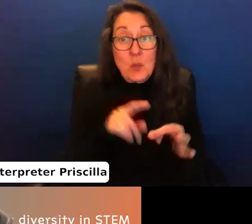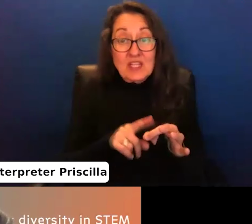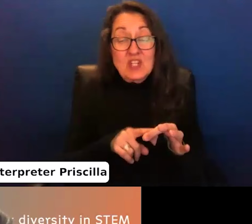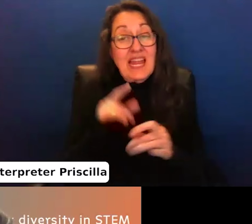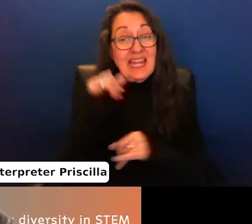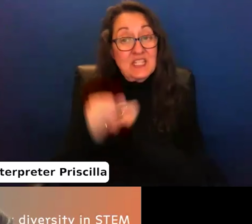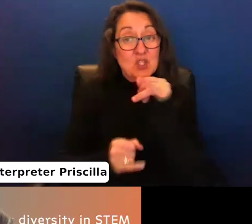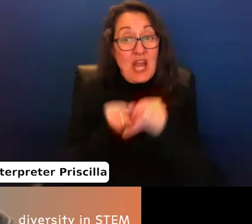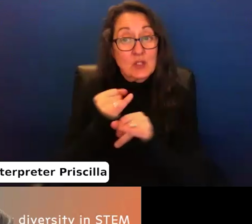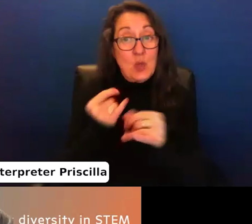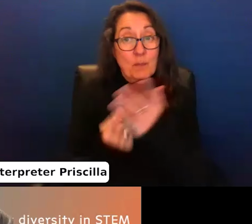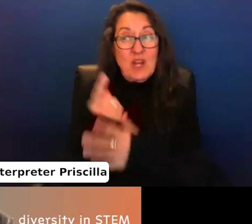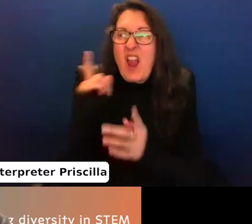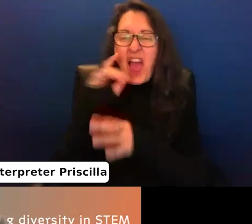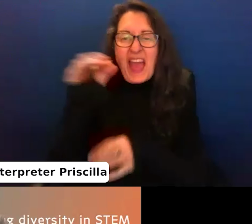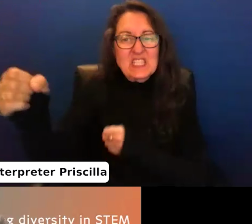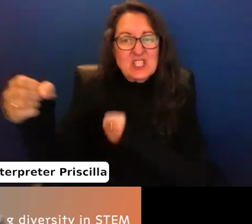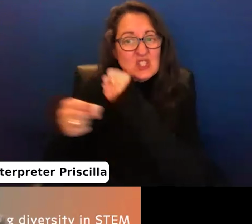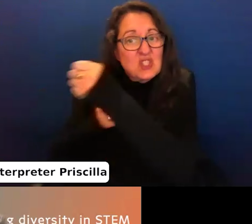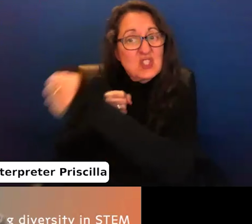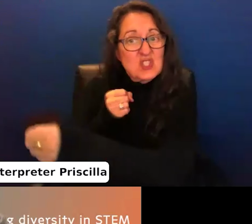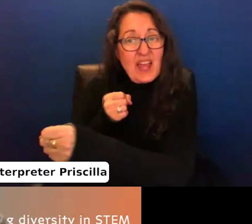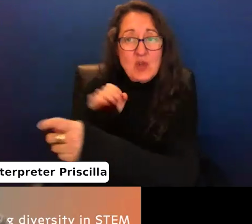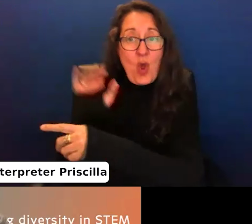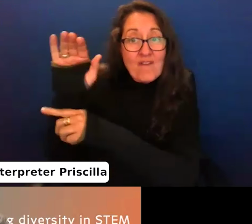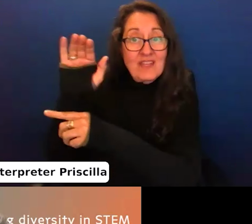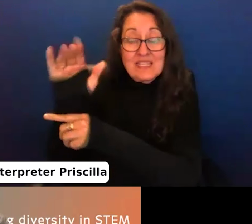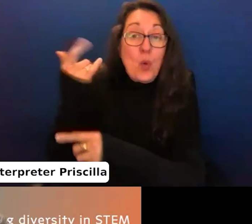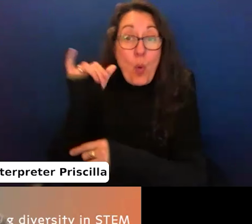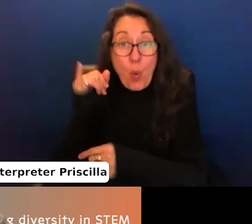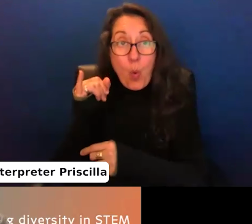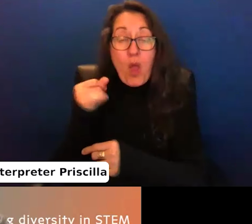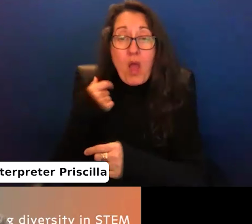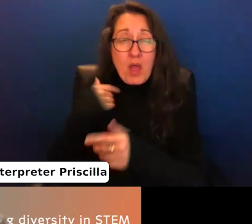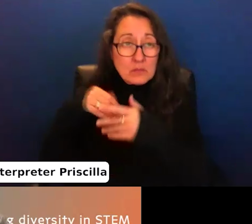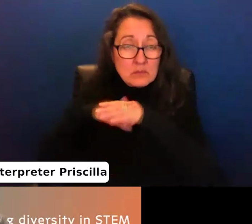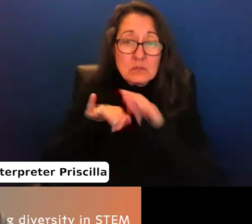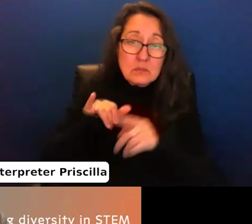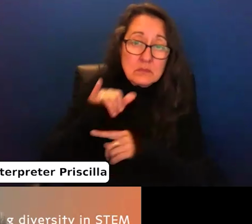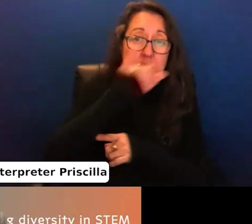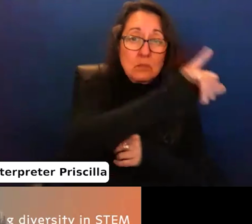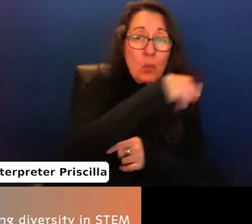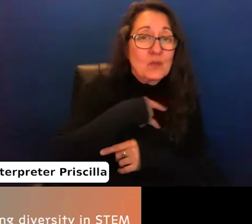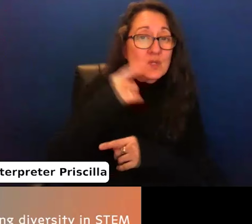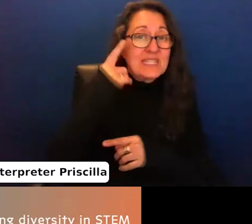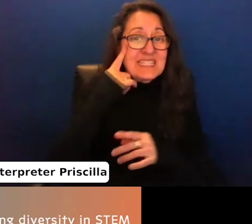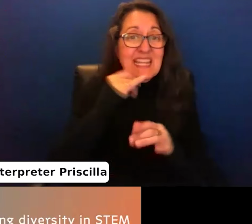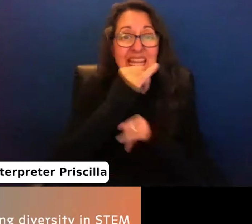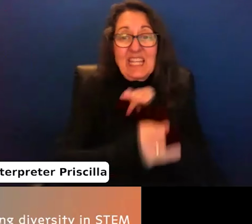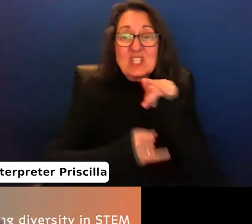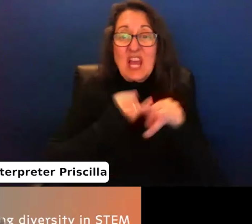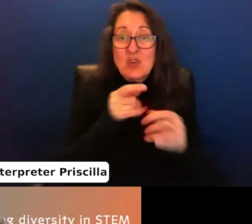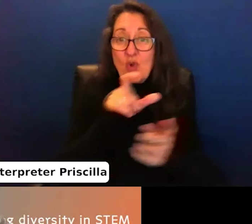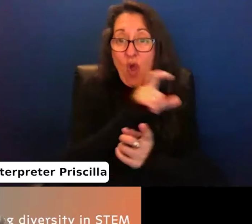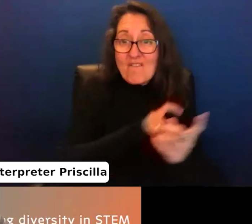like exchange or international conferences affect this scholarship? Short answer,